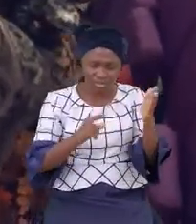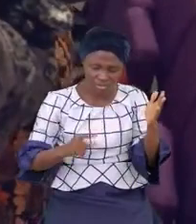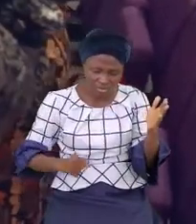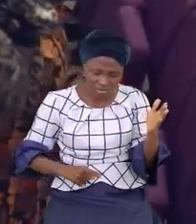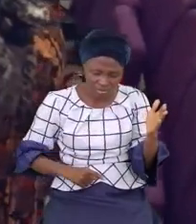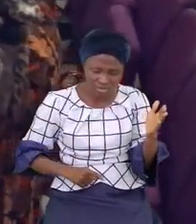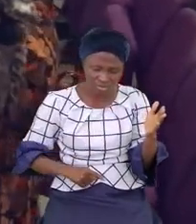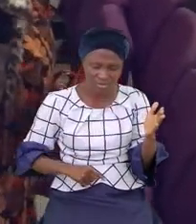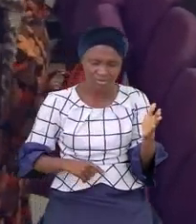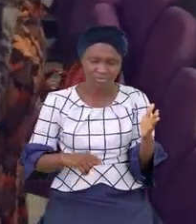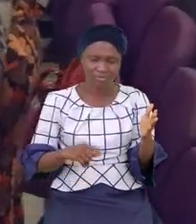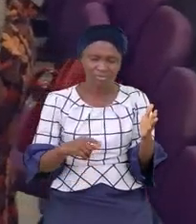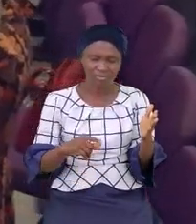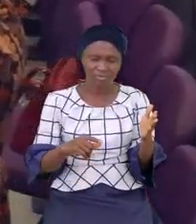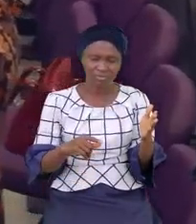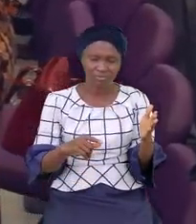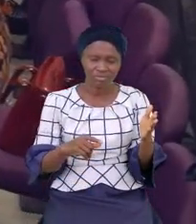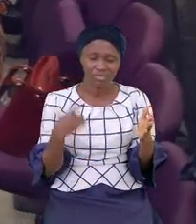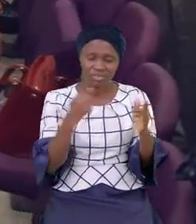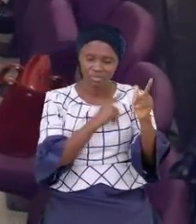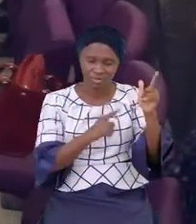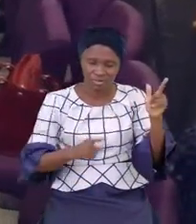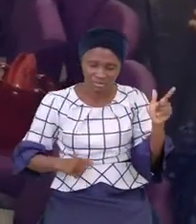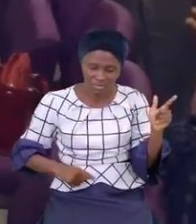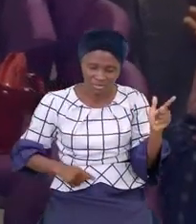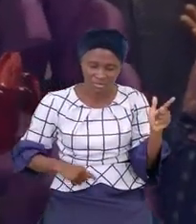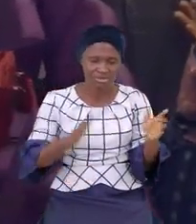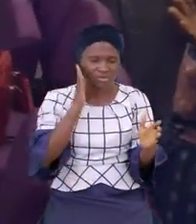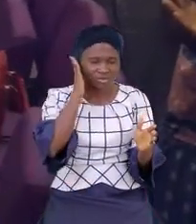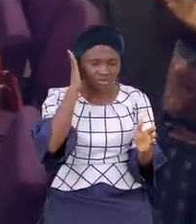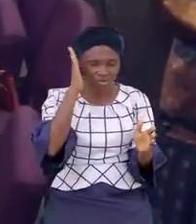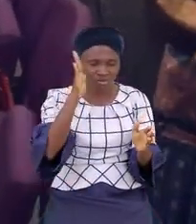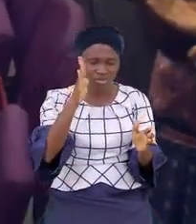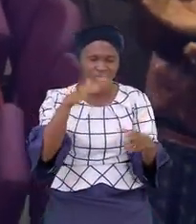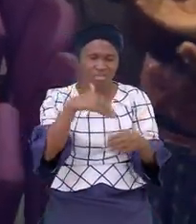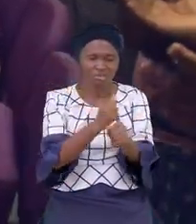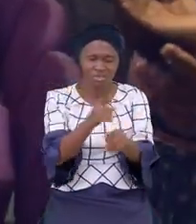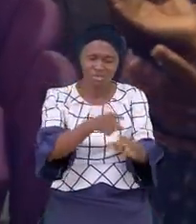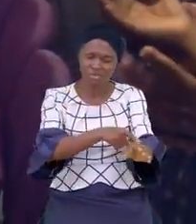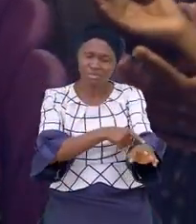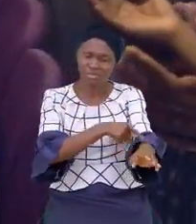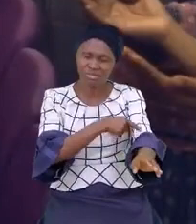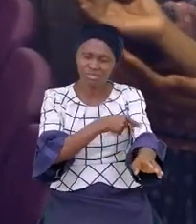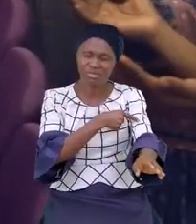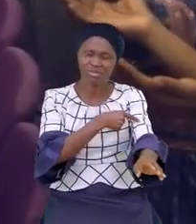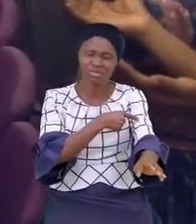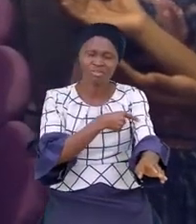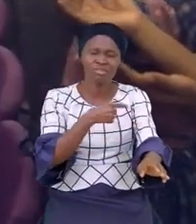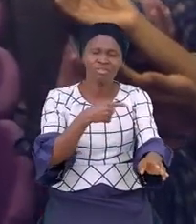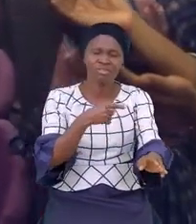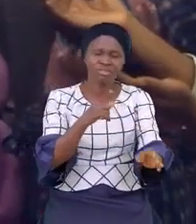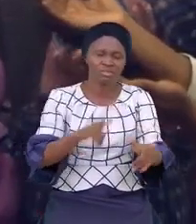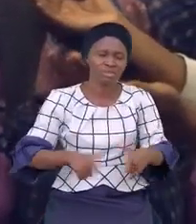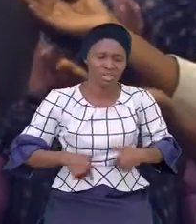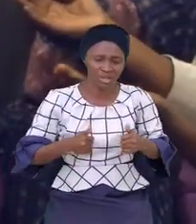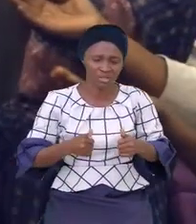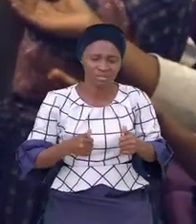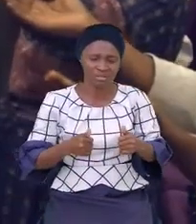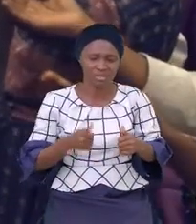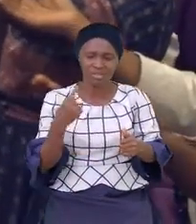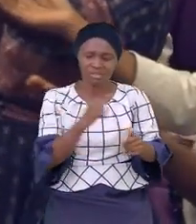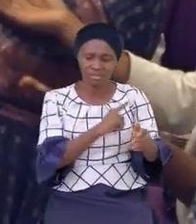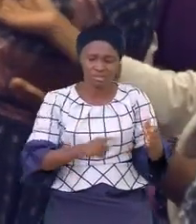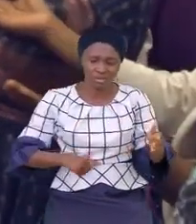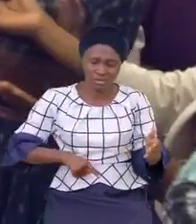prolong your life. The Lord prolong your joy. The Lord confirm your